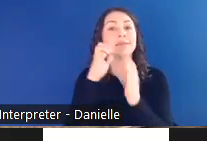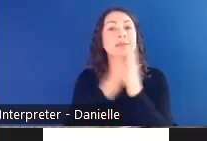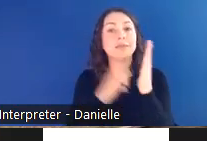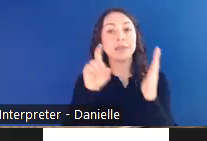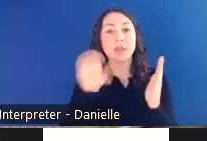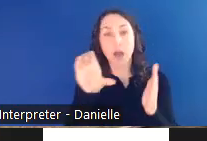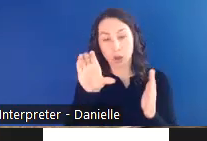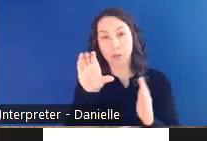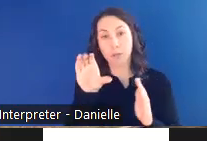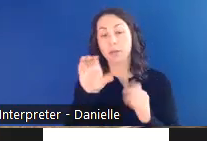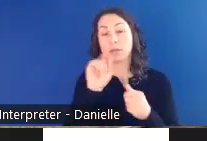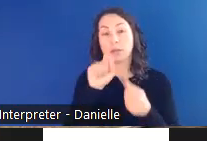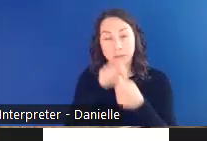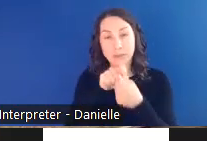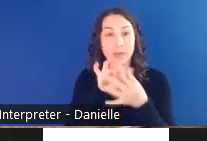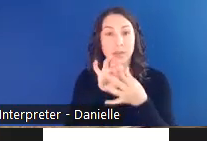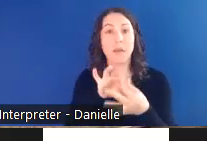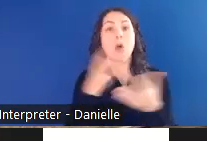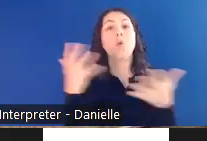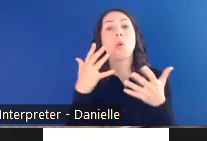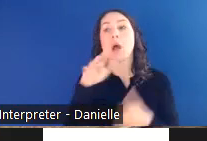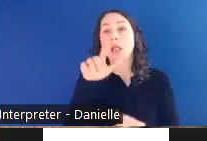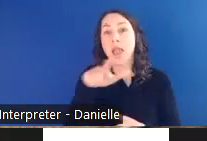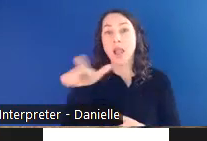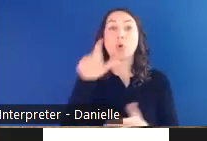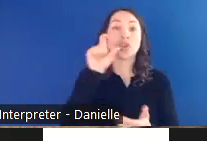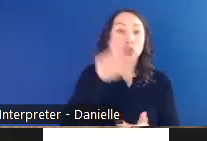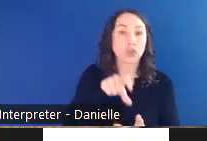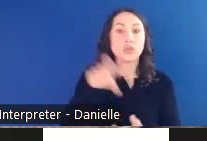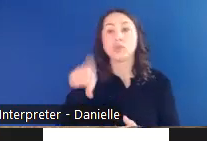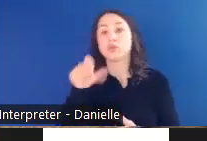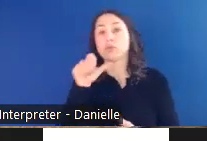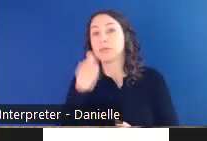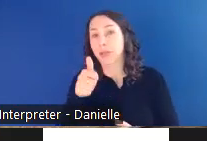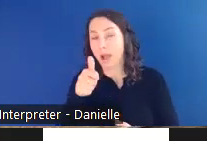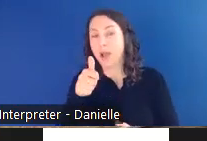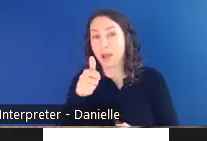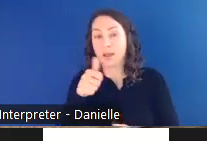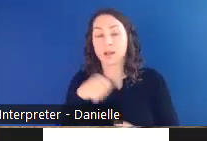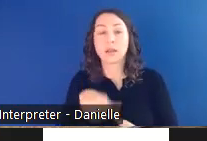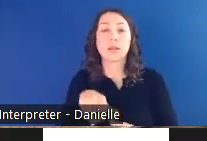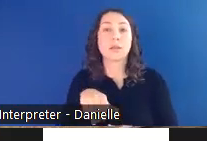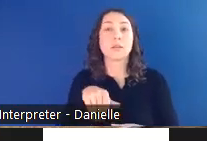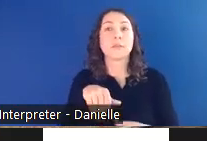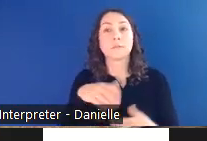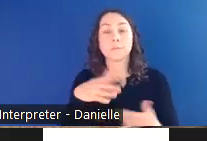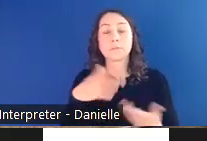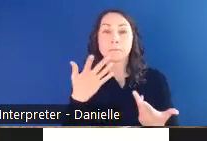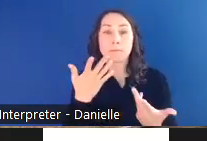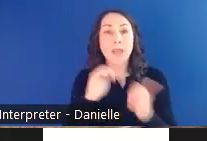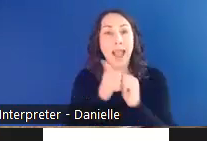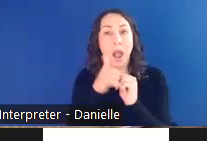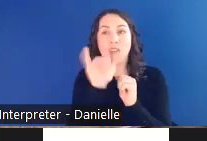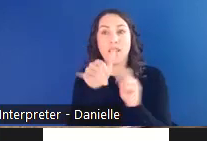specifically looks into this and what landlords should and shouldn't do in terms of access for people coming out of the criminal